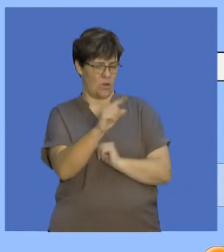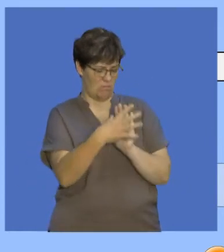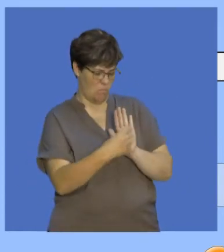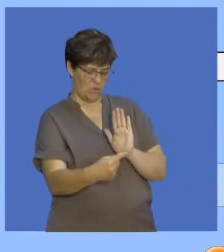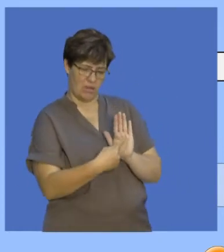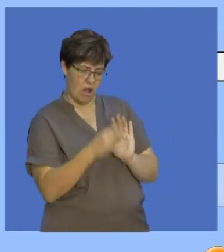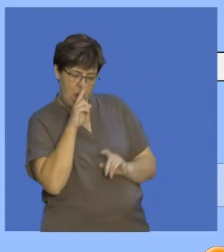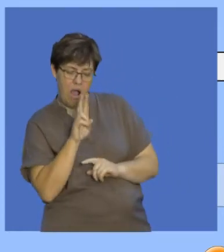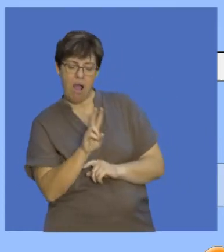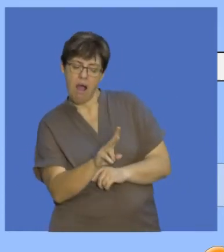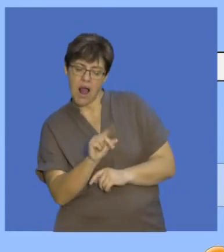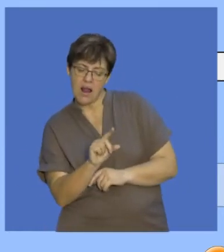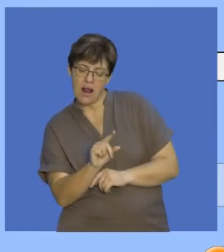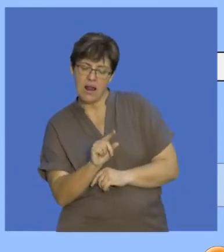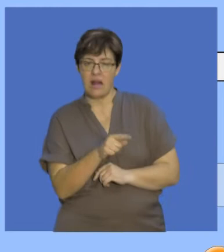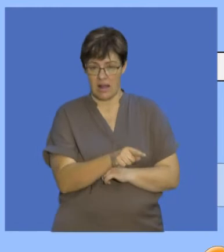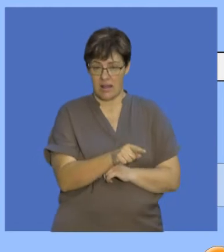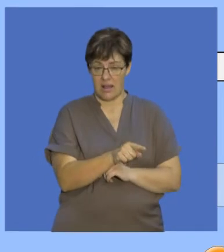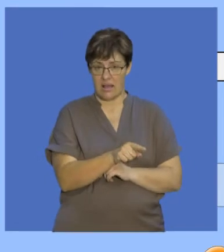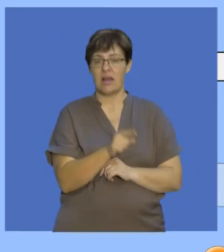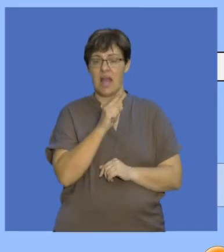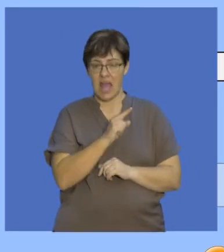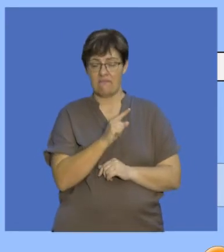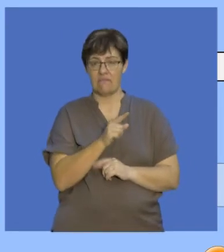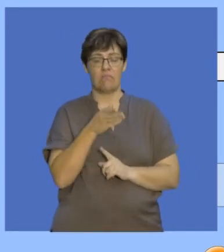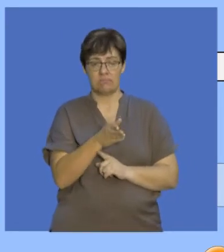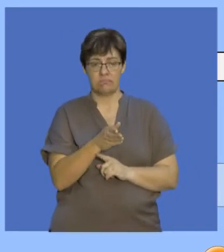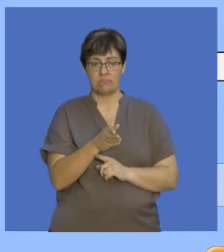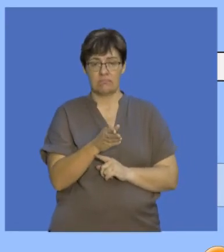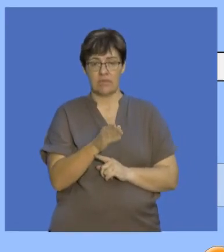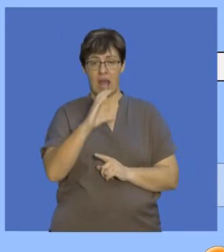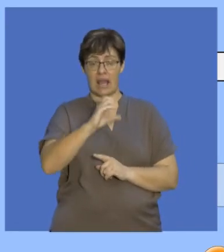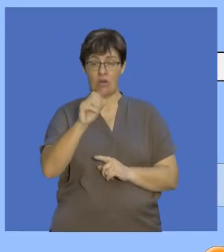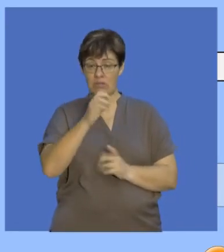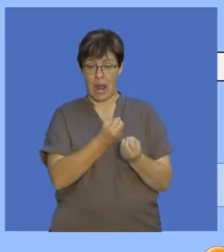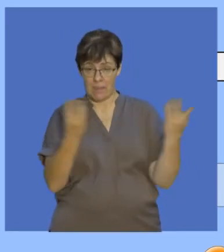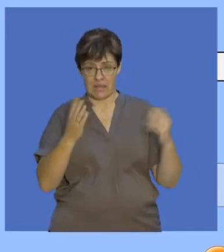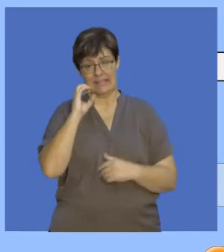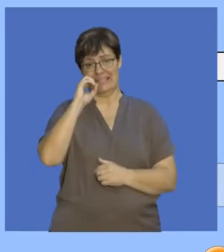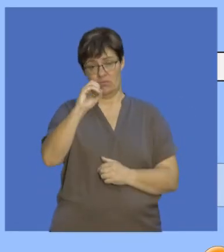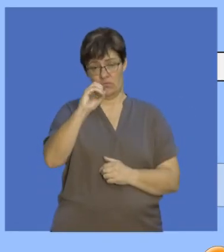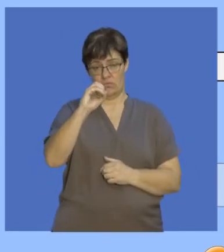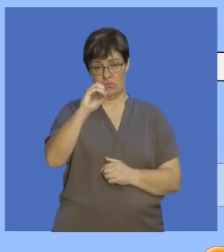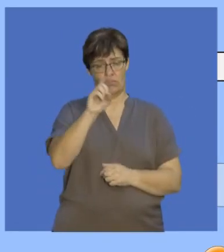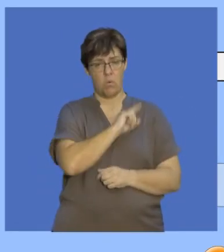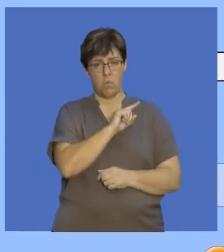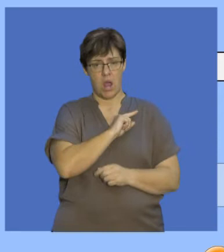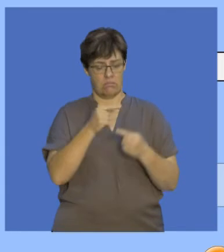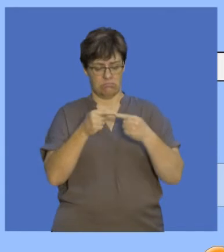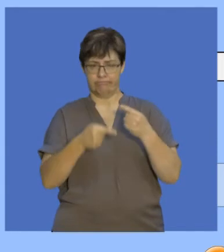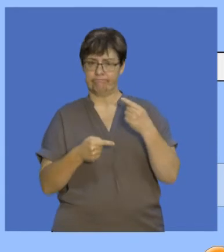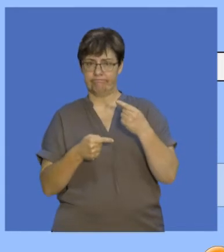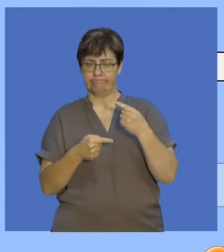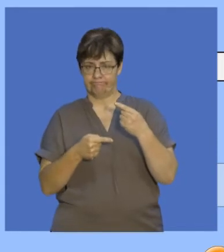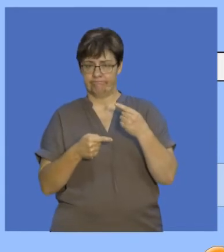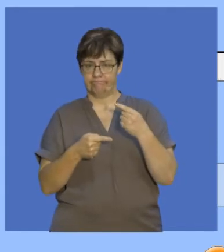helps us to understand, as it stands, there is zero current, there is no current in the circuit. Why? Because the circuit